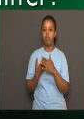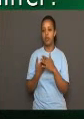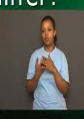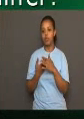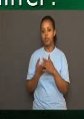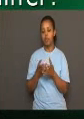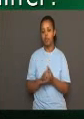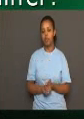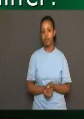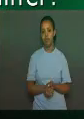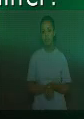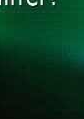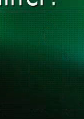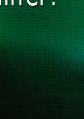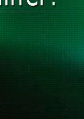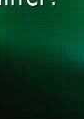Begin.